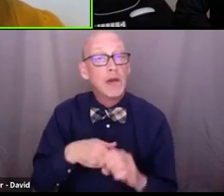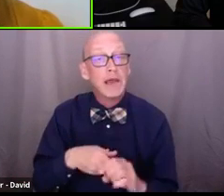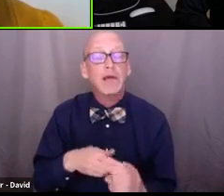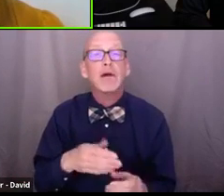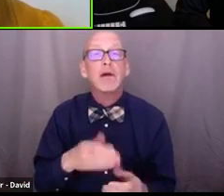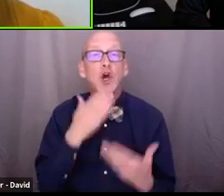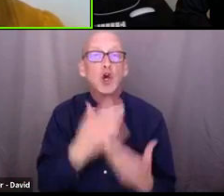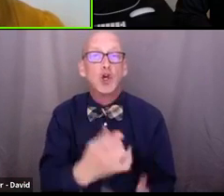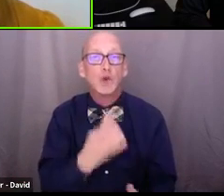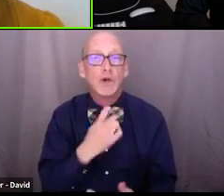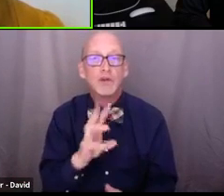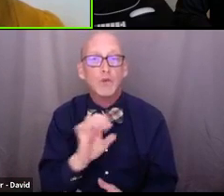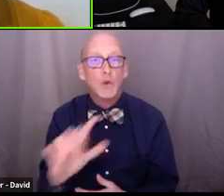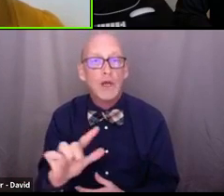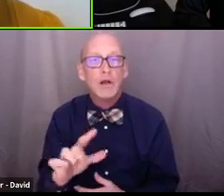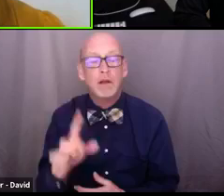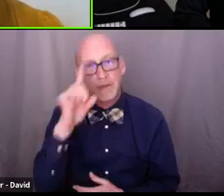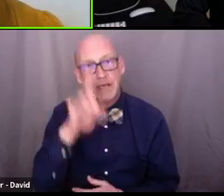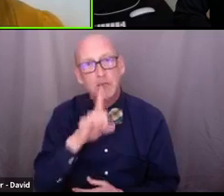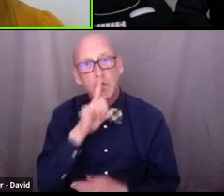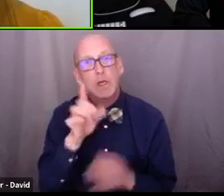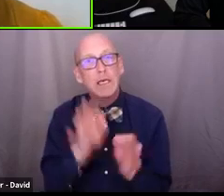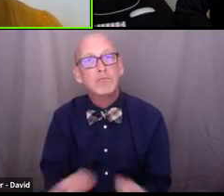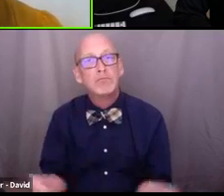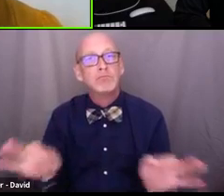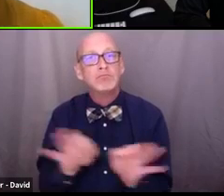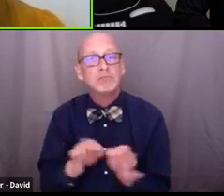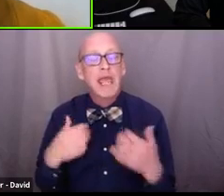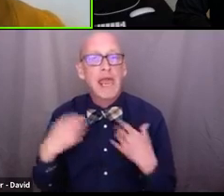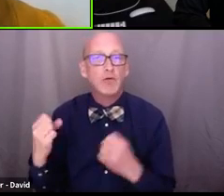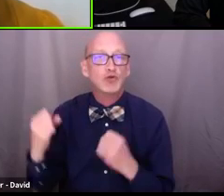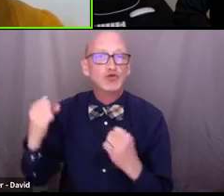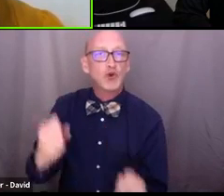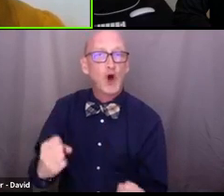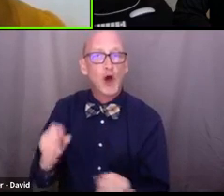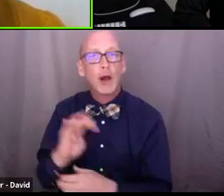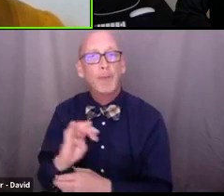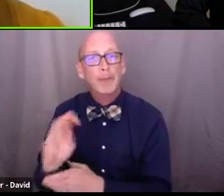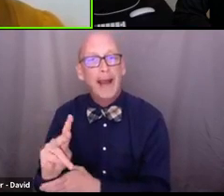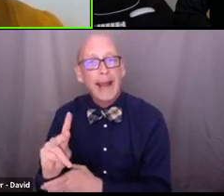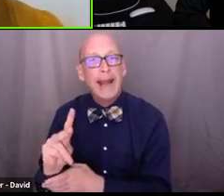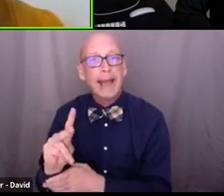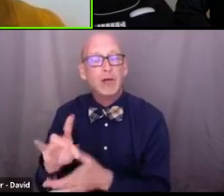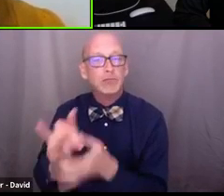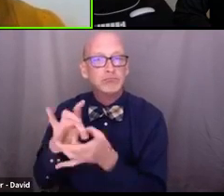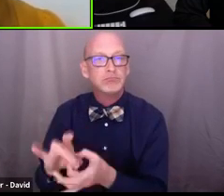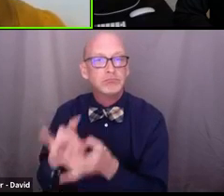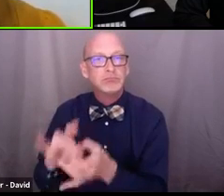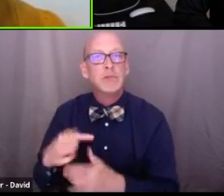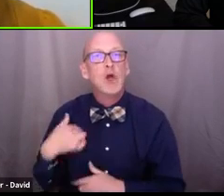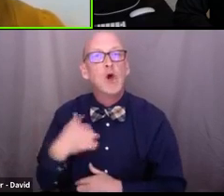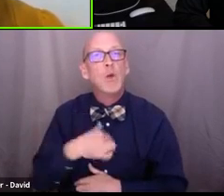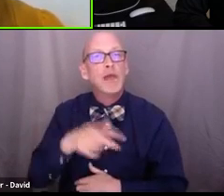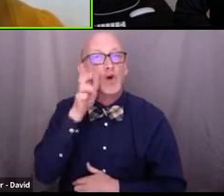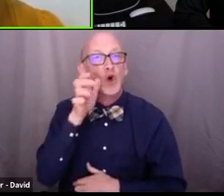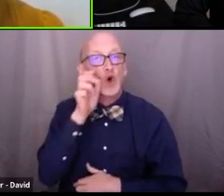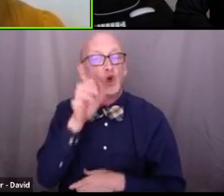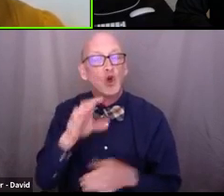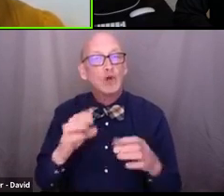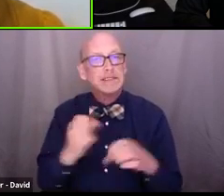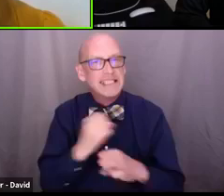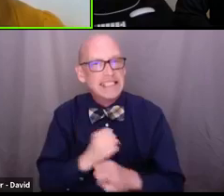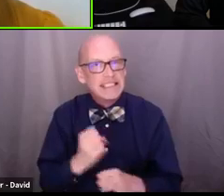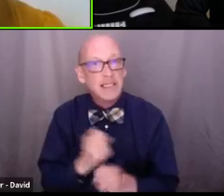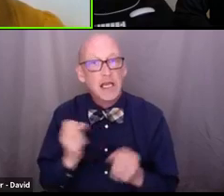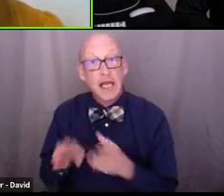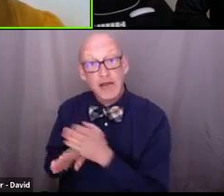incredibly important to have strong banking relationships. We've all heard the statistic where a lot of minority business were shut